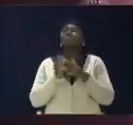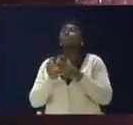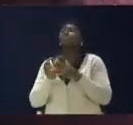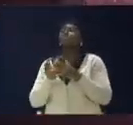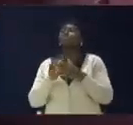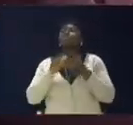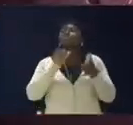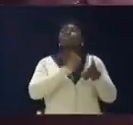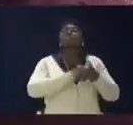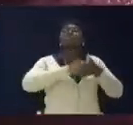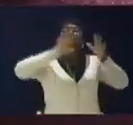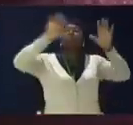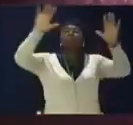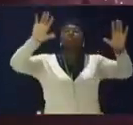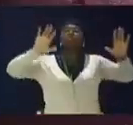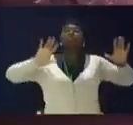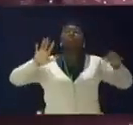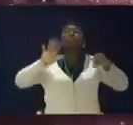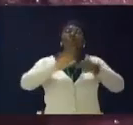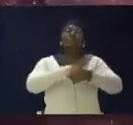That wonderful